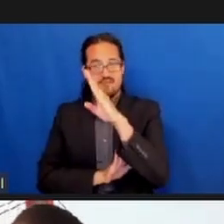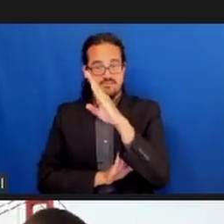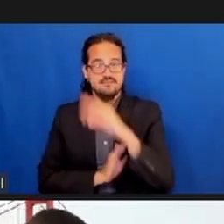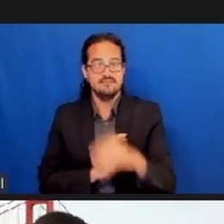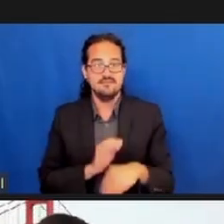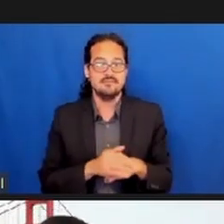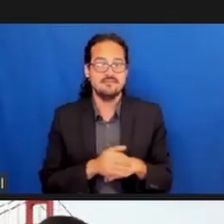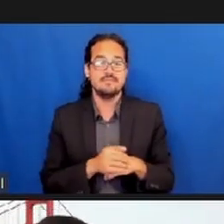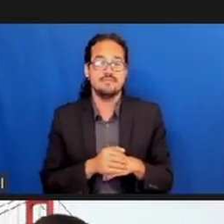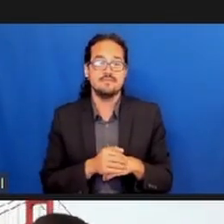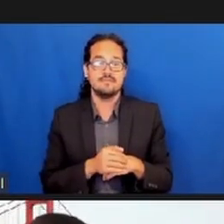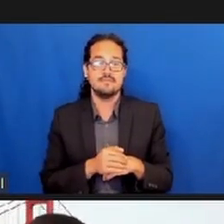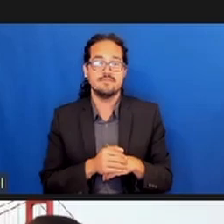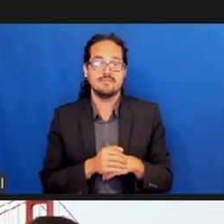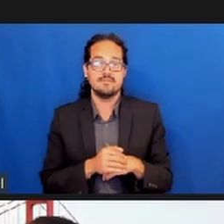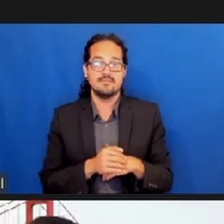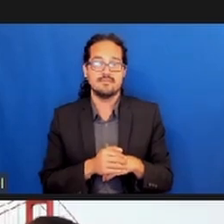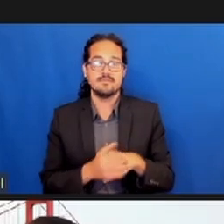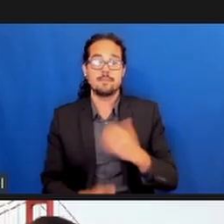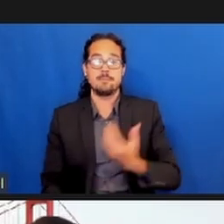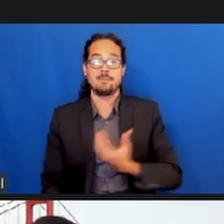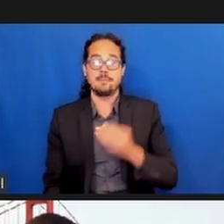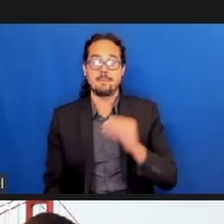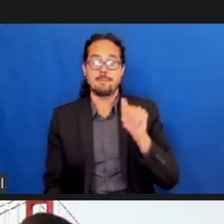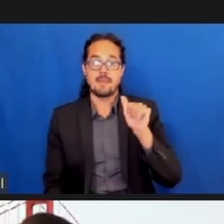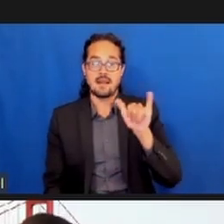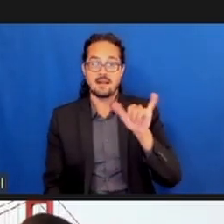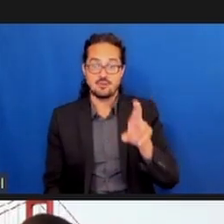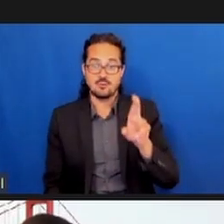Mayor Brian Colbert.